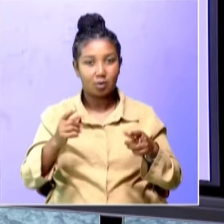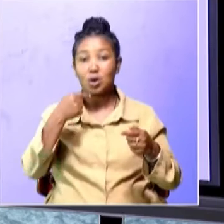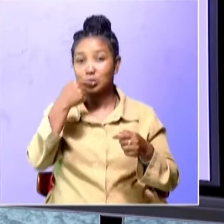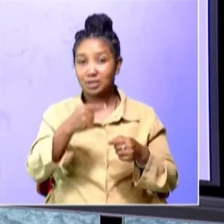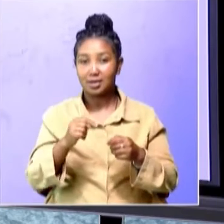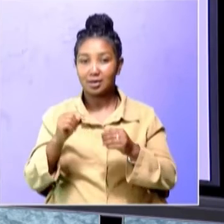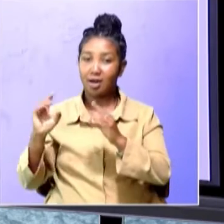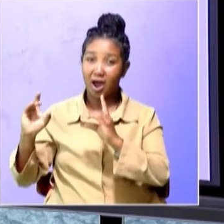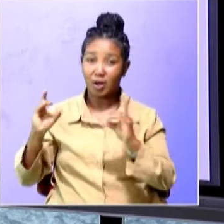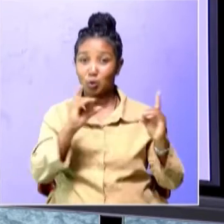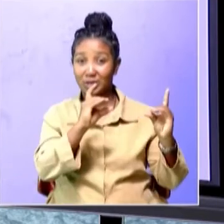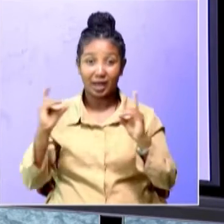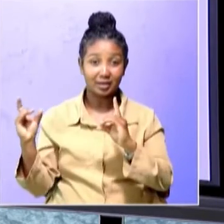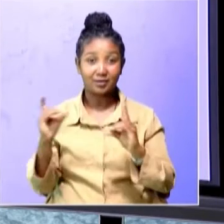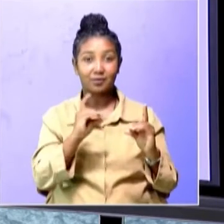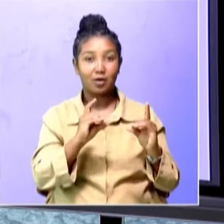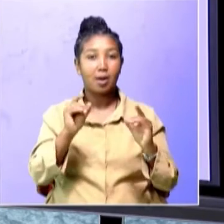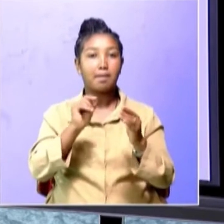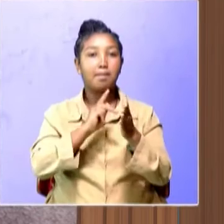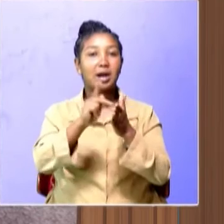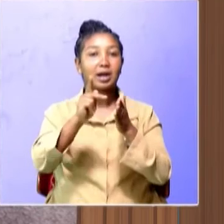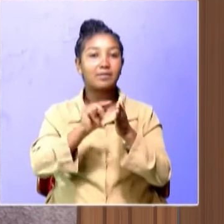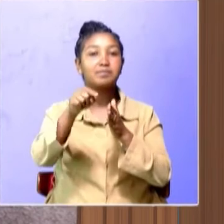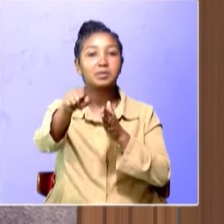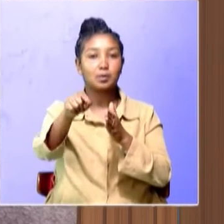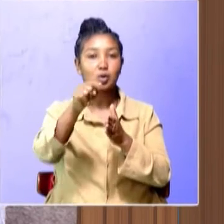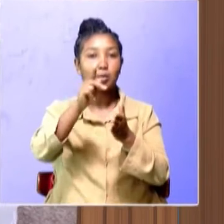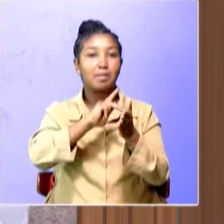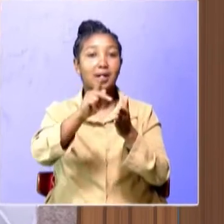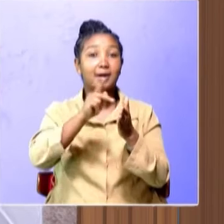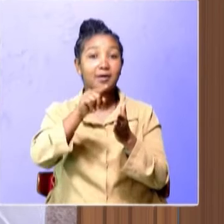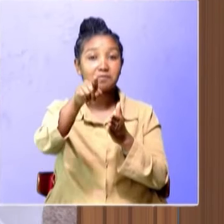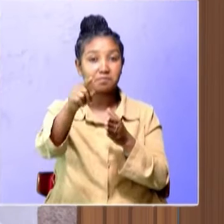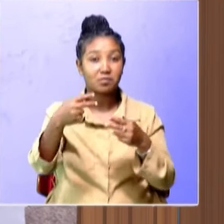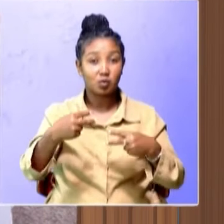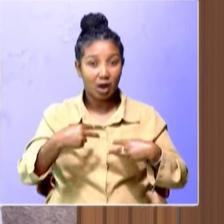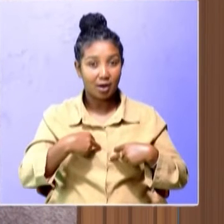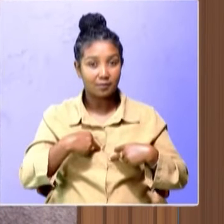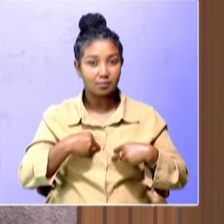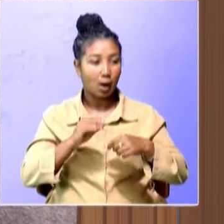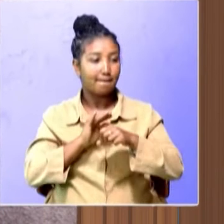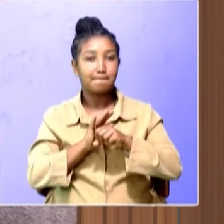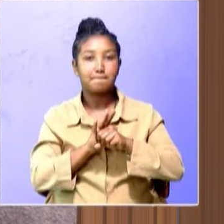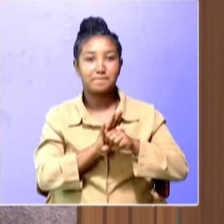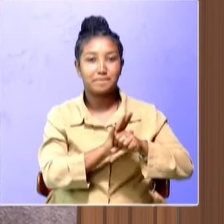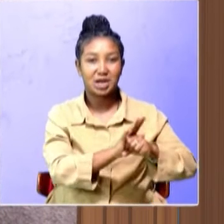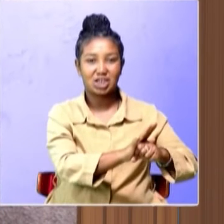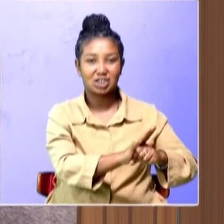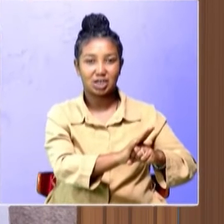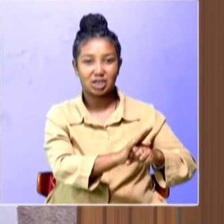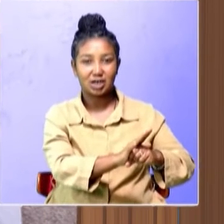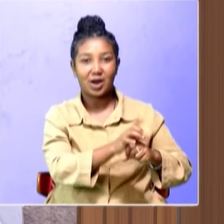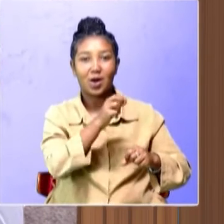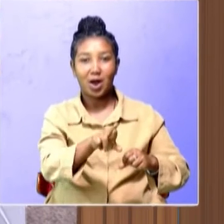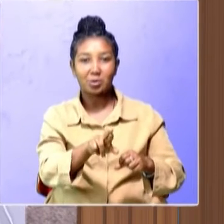say argumentative paragraph, that means your paragraph is going to have a pressure or it's going